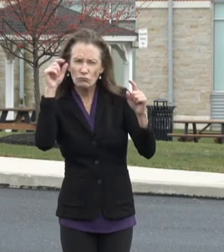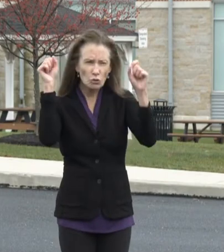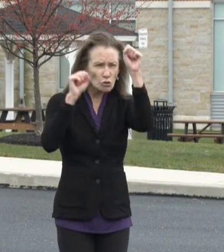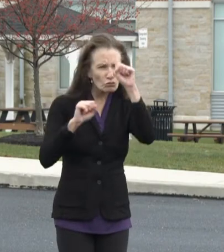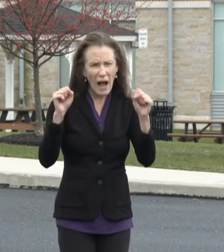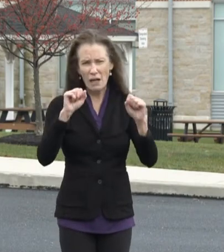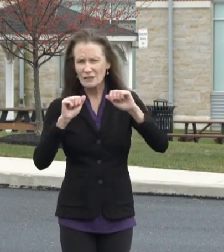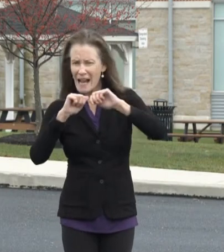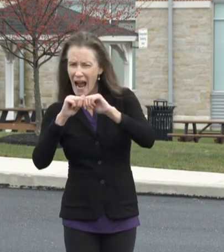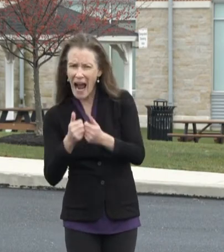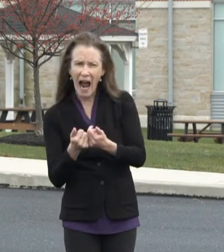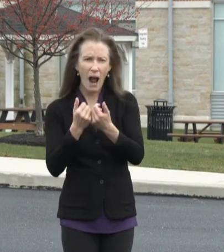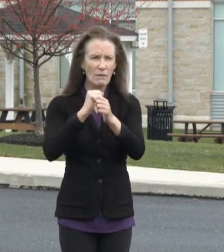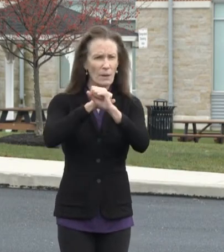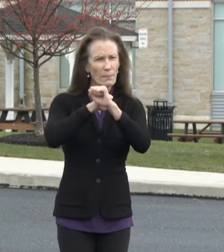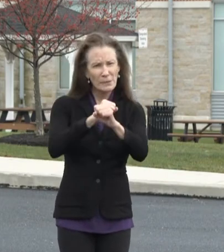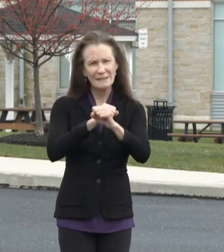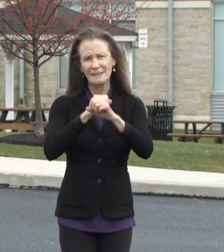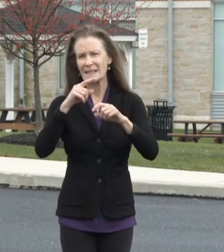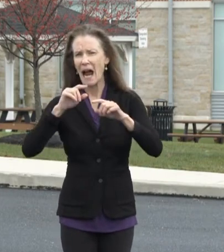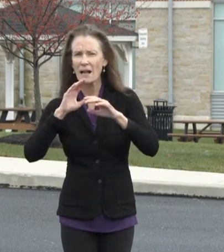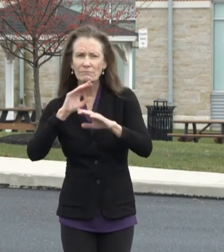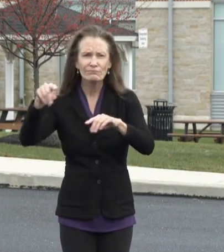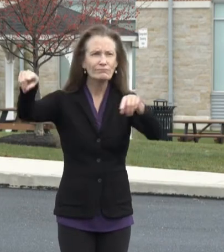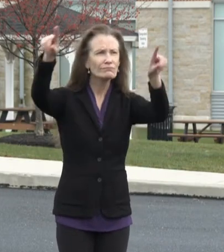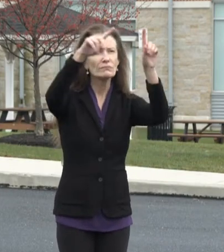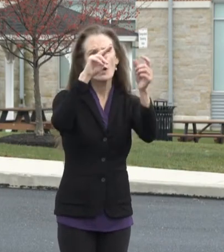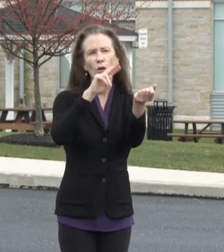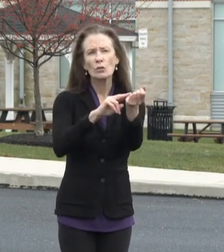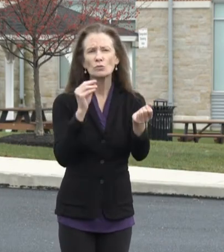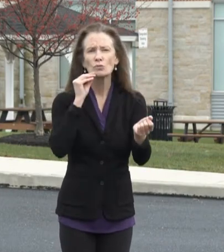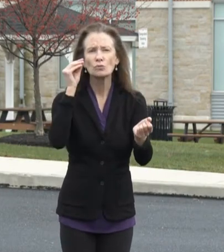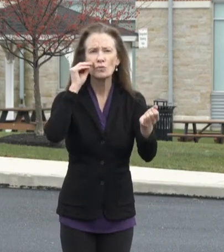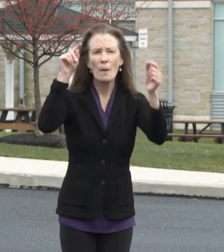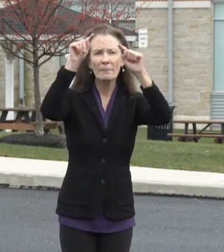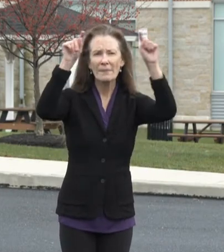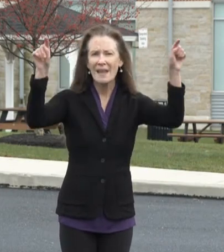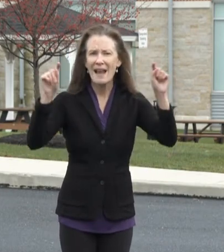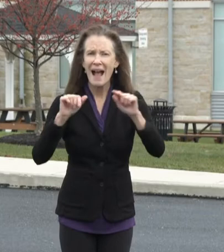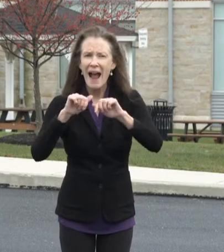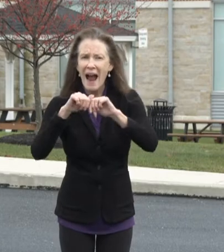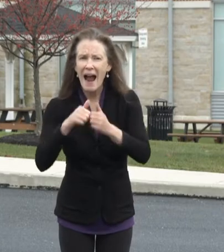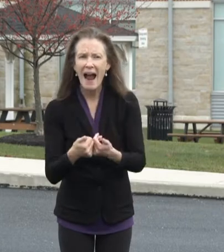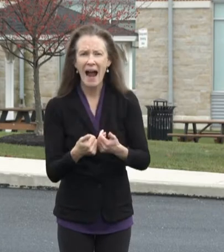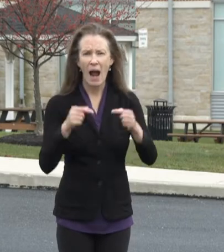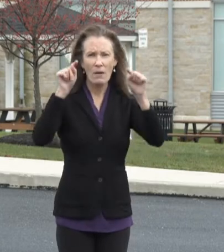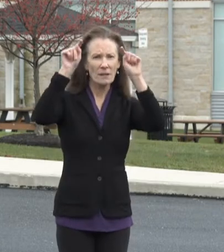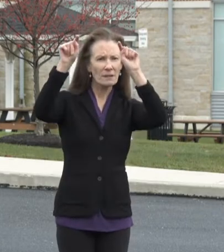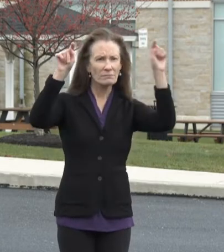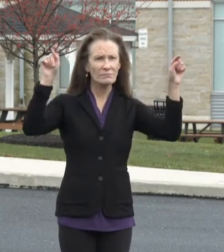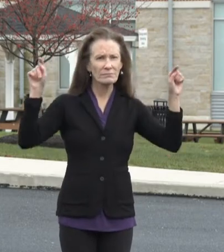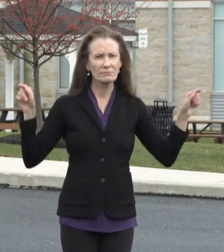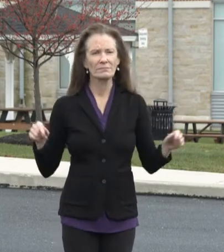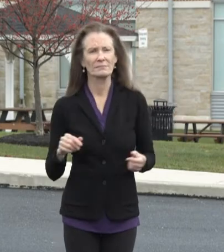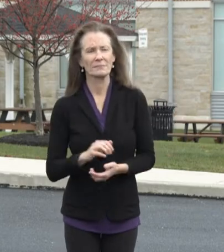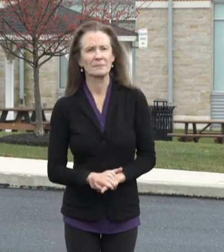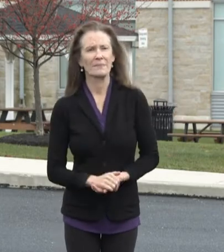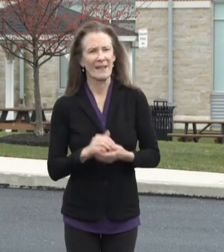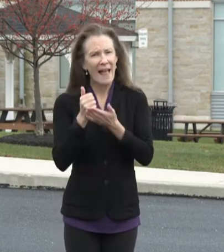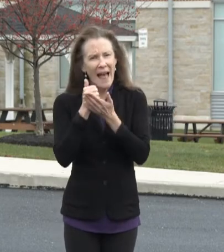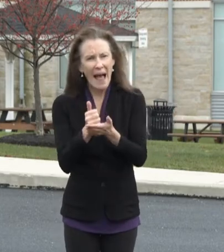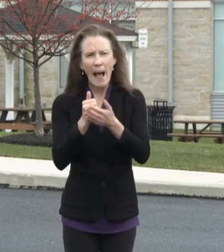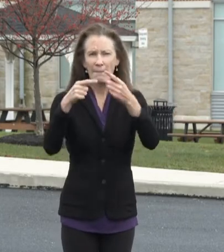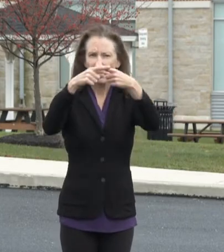setting. This is a mission we're all on together for older adults, and the National Guard helps to elevate